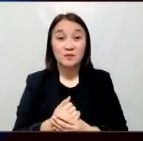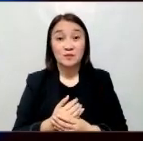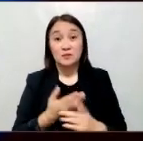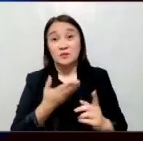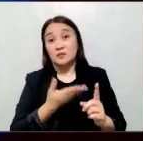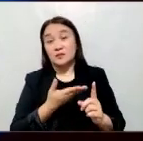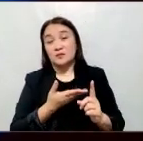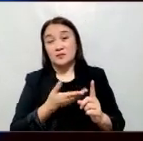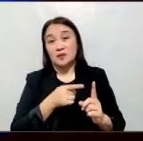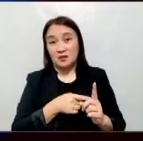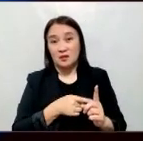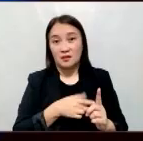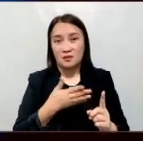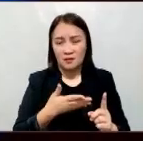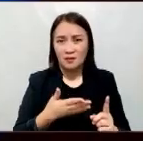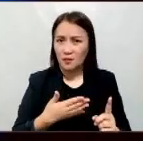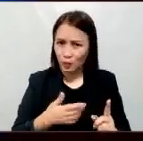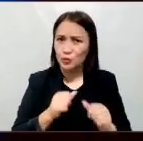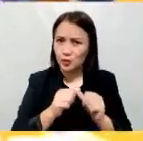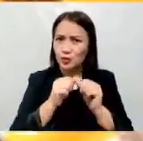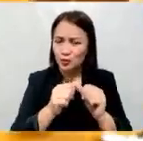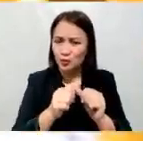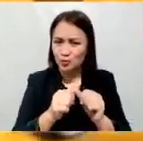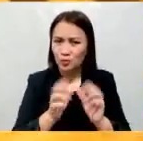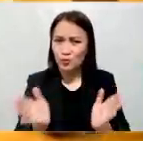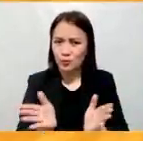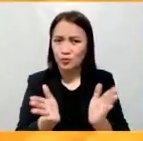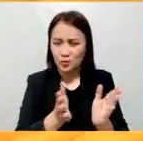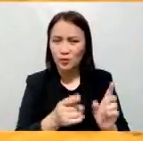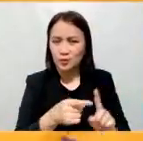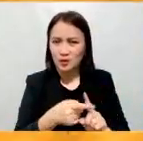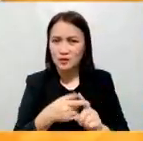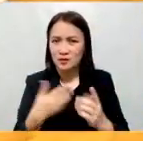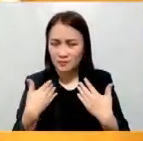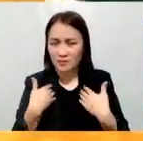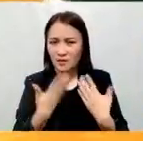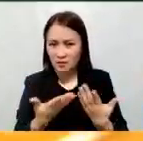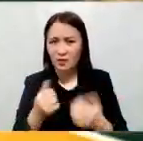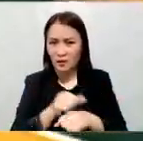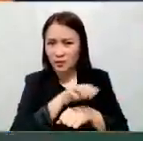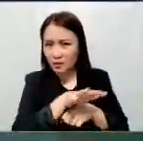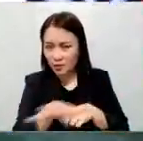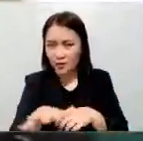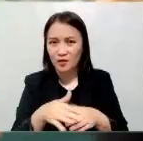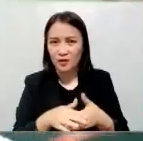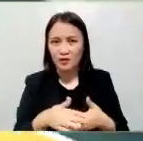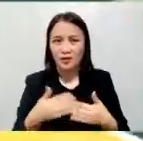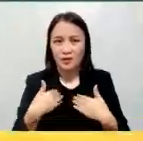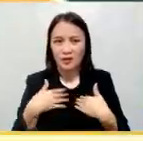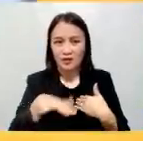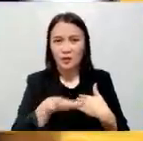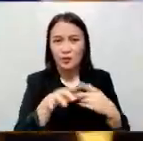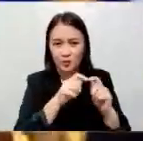staying positive and upbeat as well, then obviously it affects and it infects everybody else.